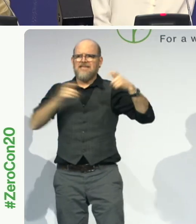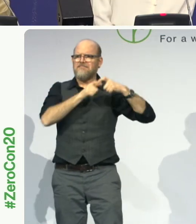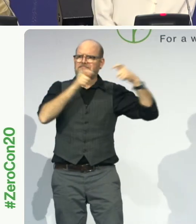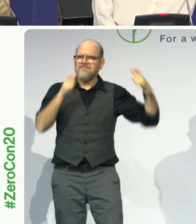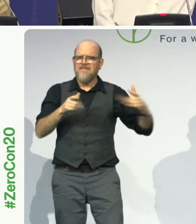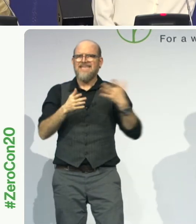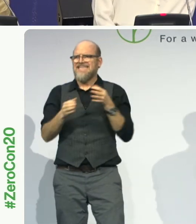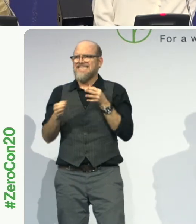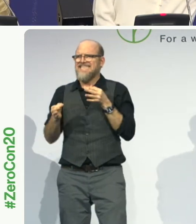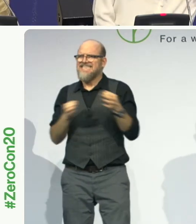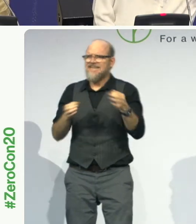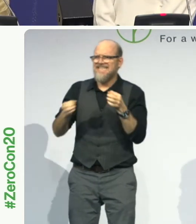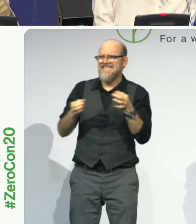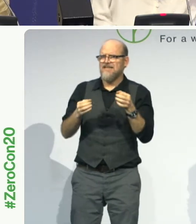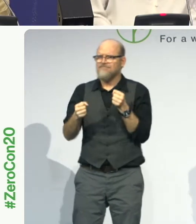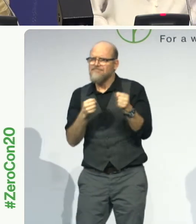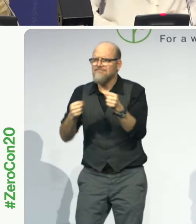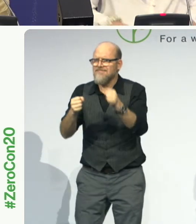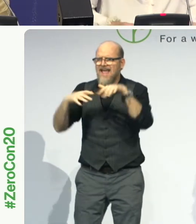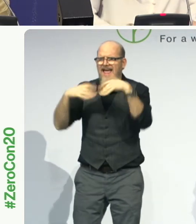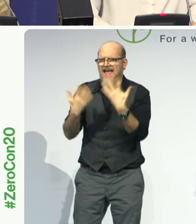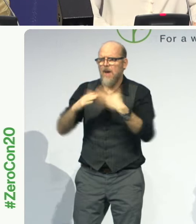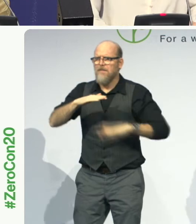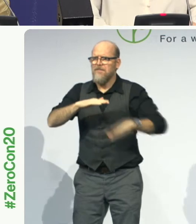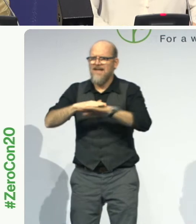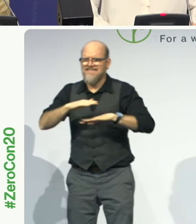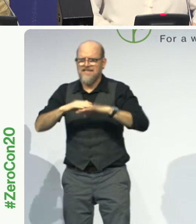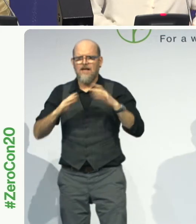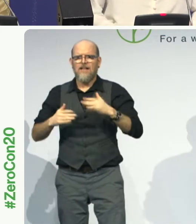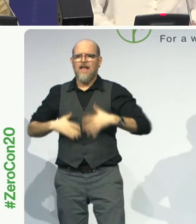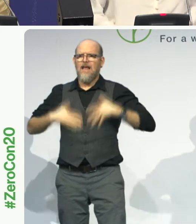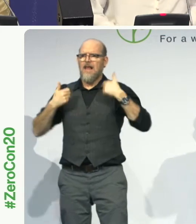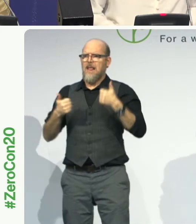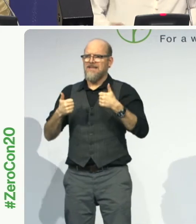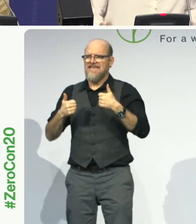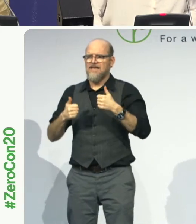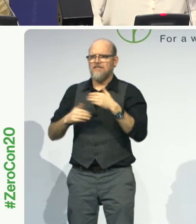education, and economic empowerment programs to more than 500 people with disabilities each year.